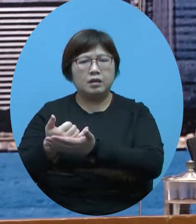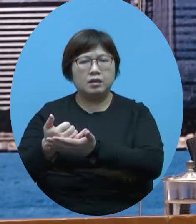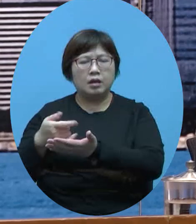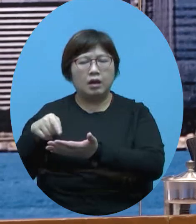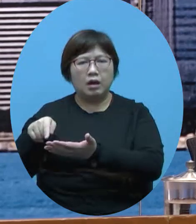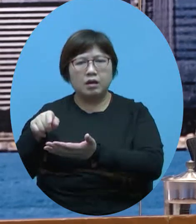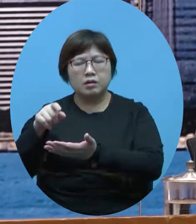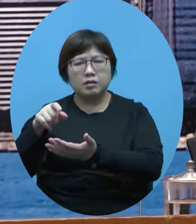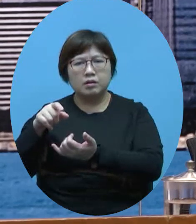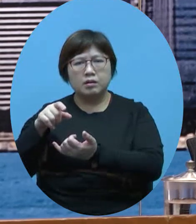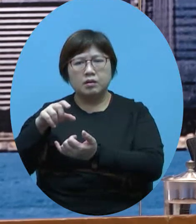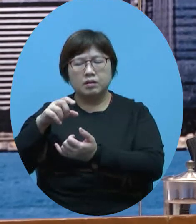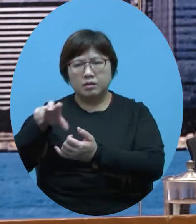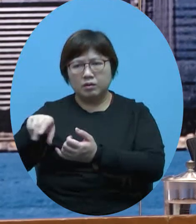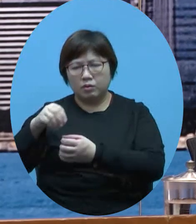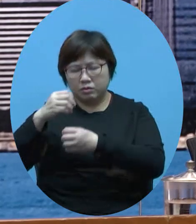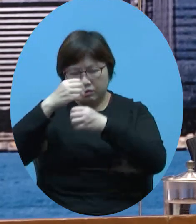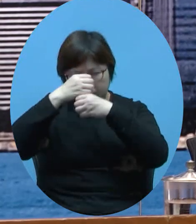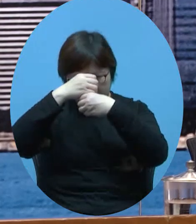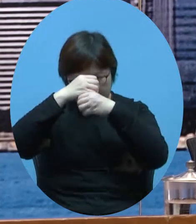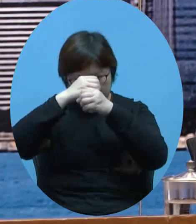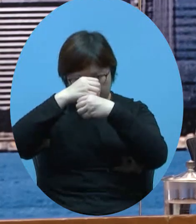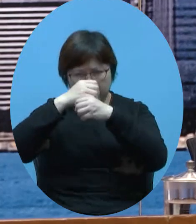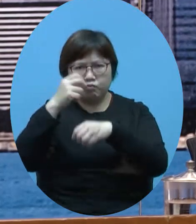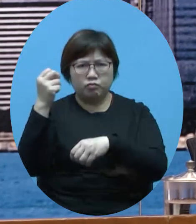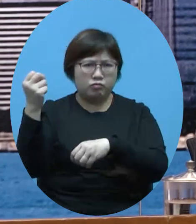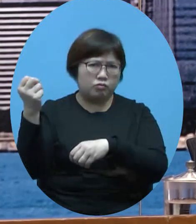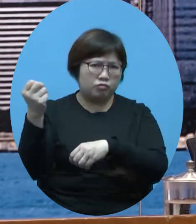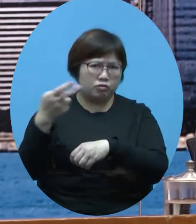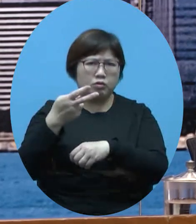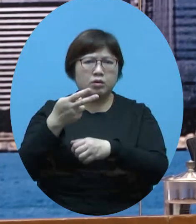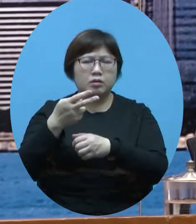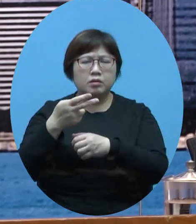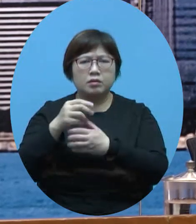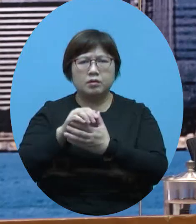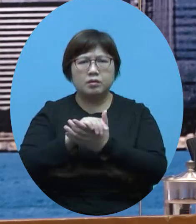for a second checking for NCoV test. The result is still pending.